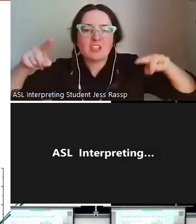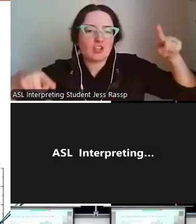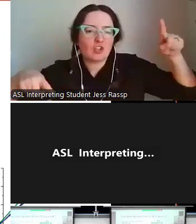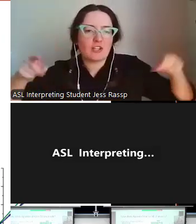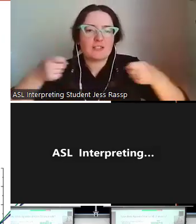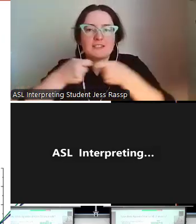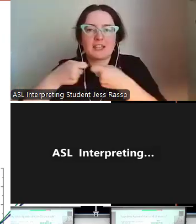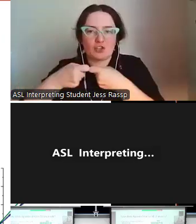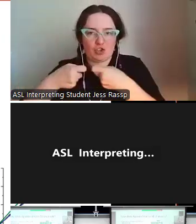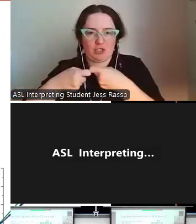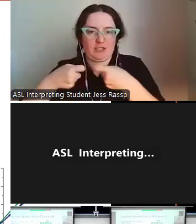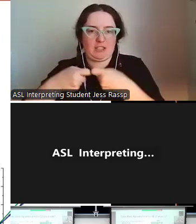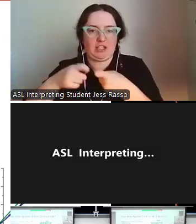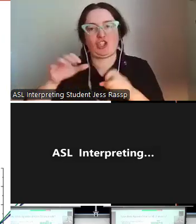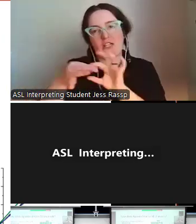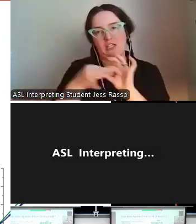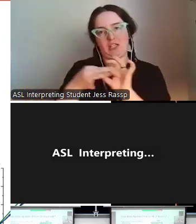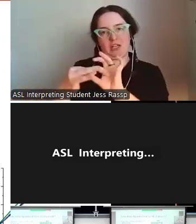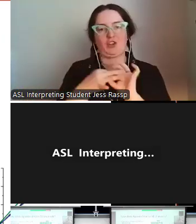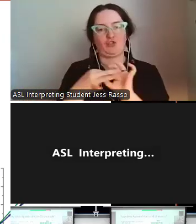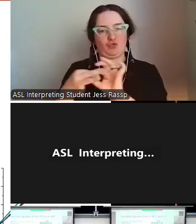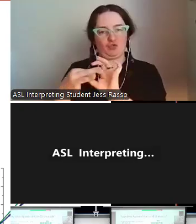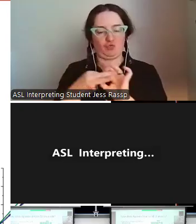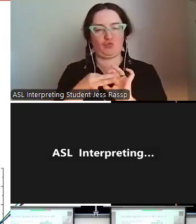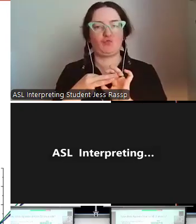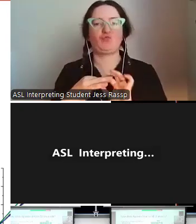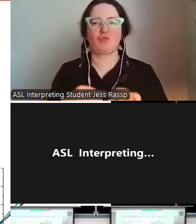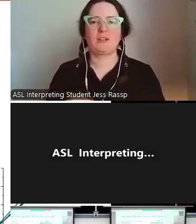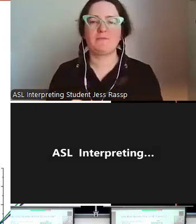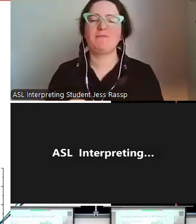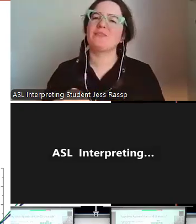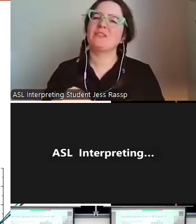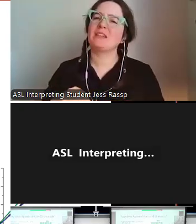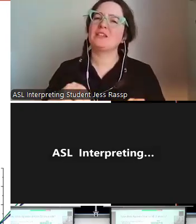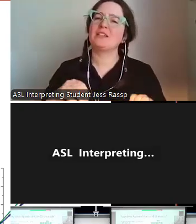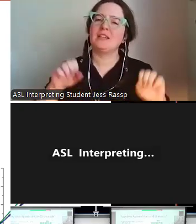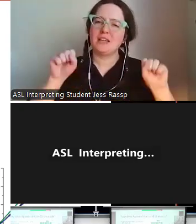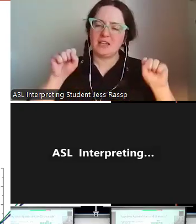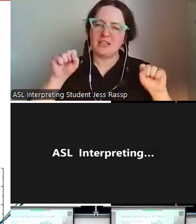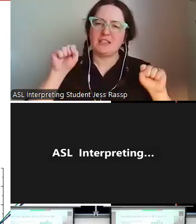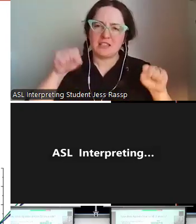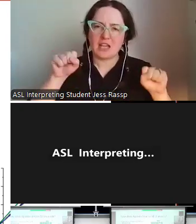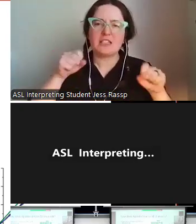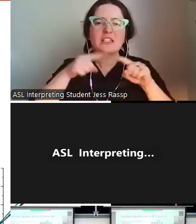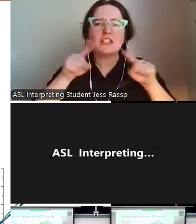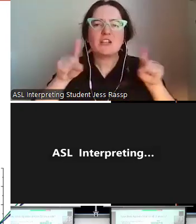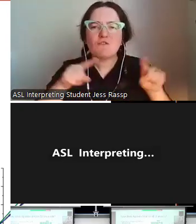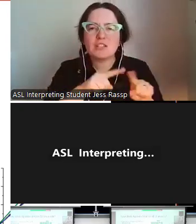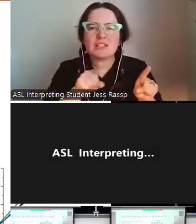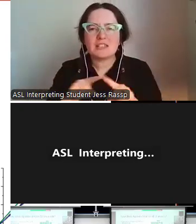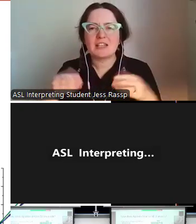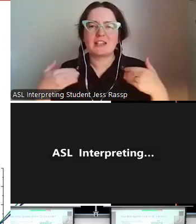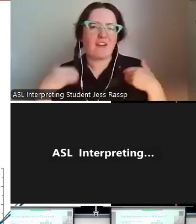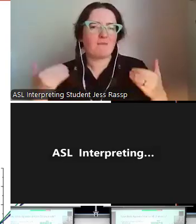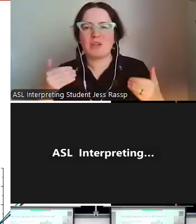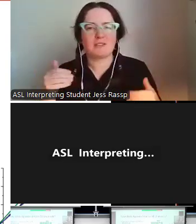between them except for minor things, but not where the apamine was binding. All right, so